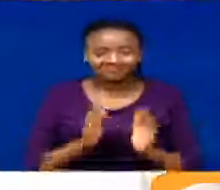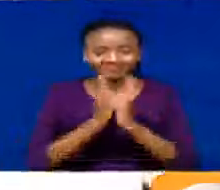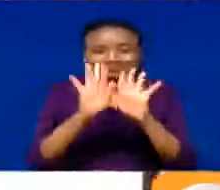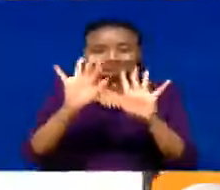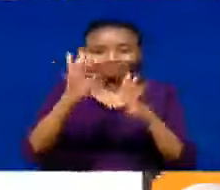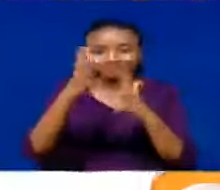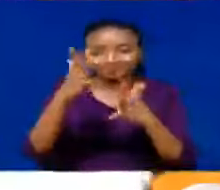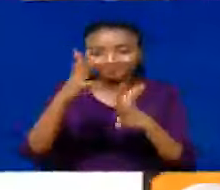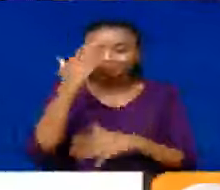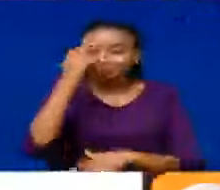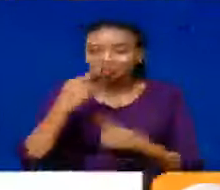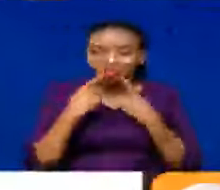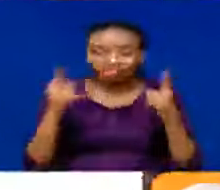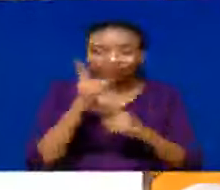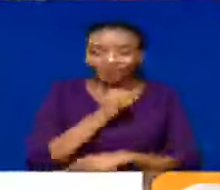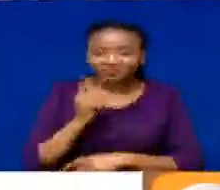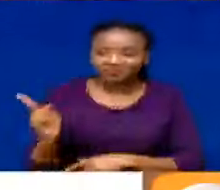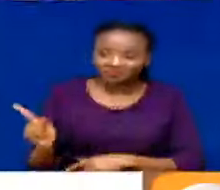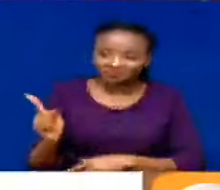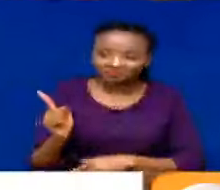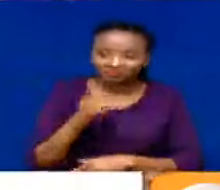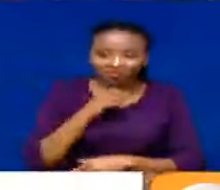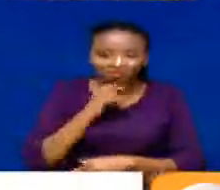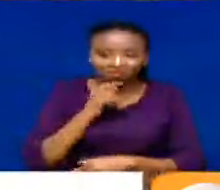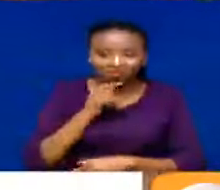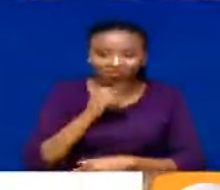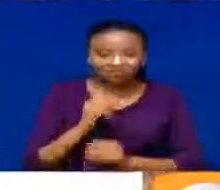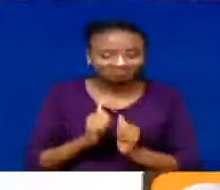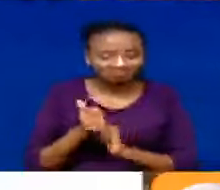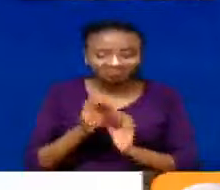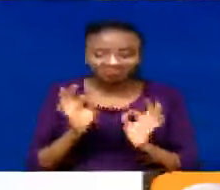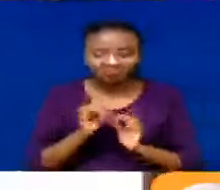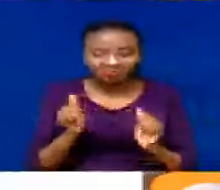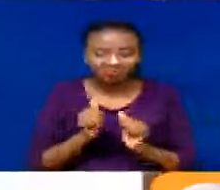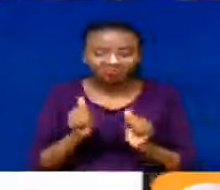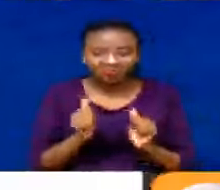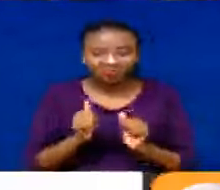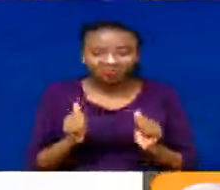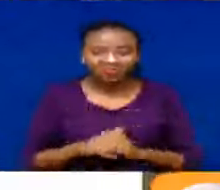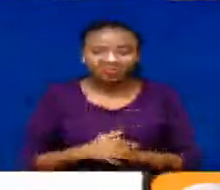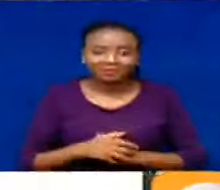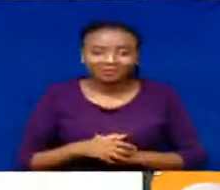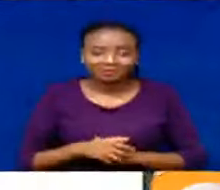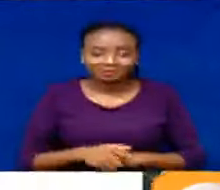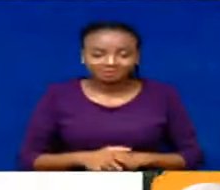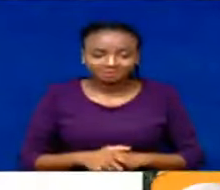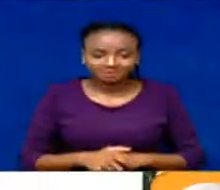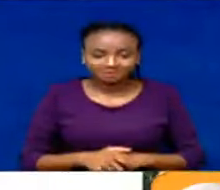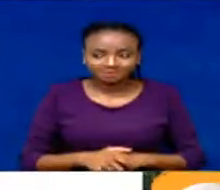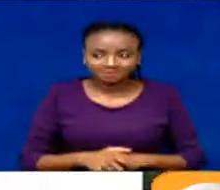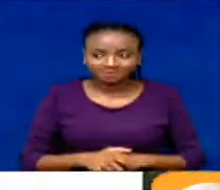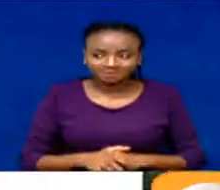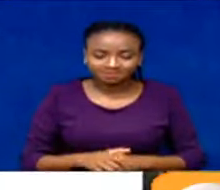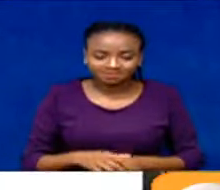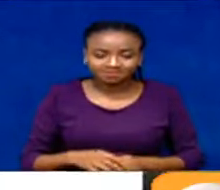Celebrations following the announcement of the 2021 KCSE results that saw Anthony Muhoro, a candidate at Kiamaina